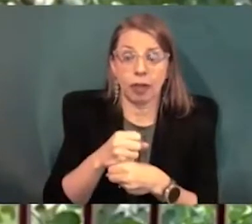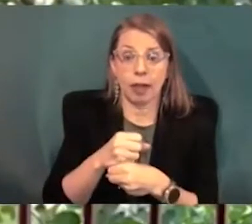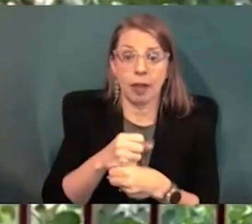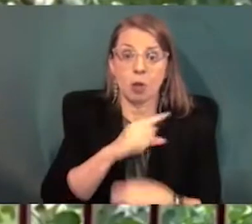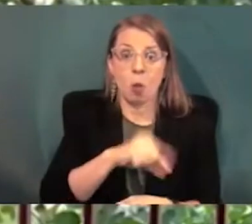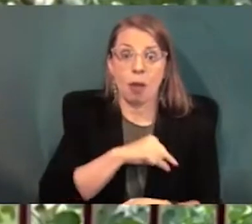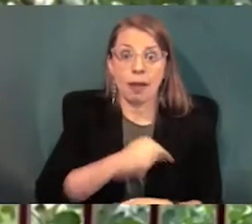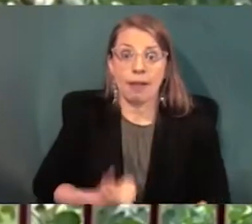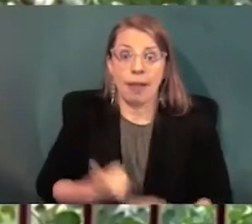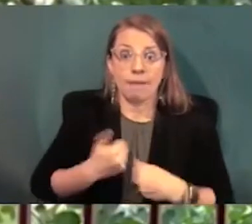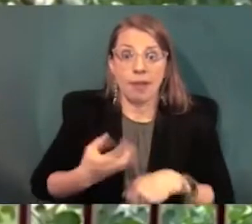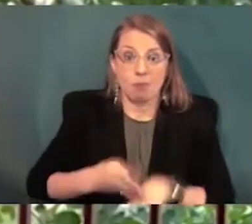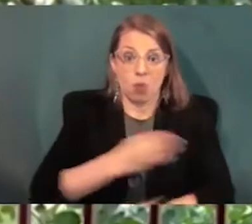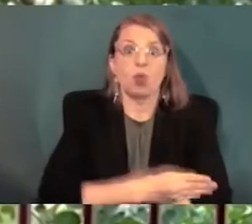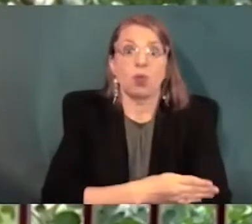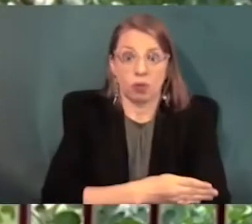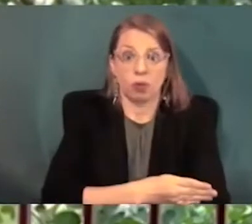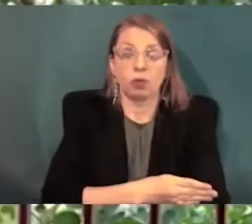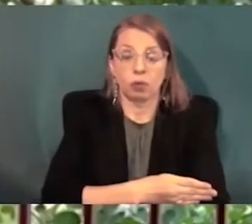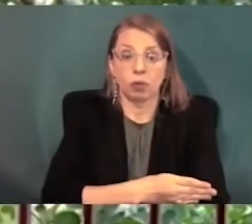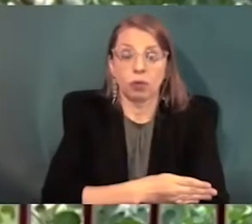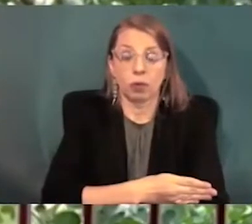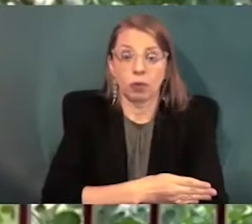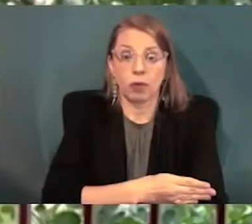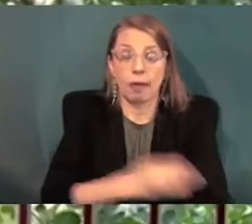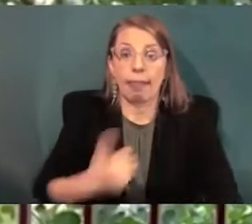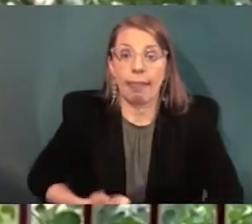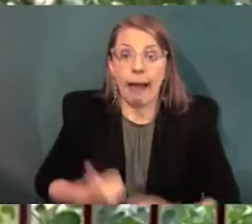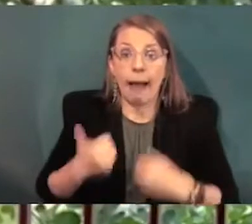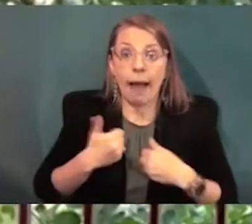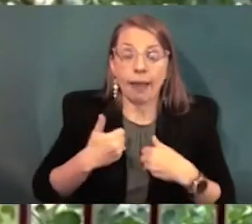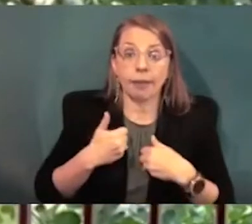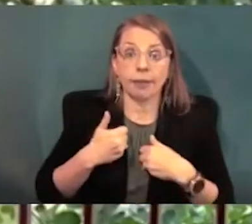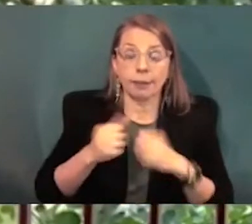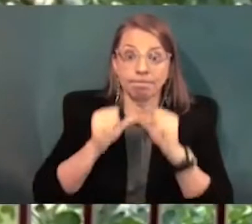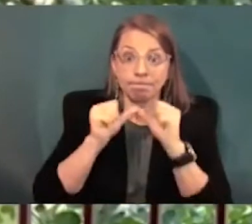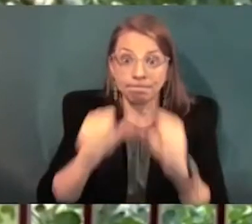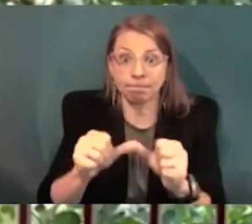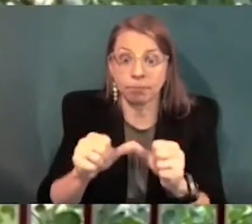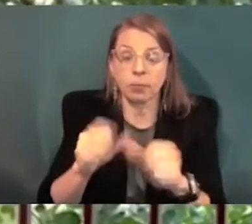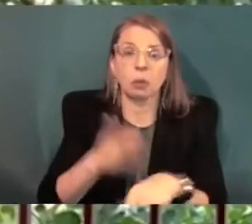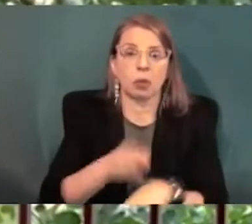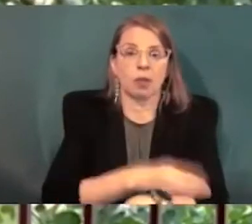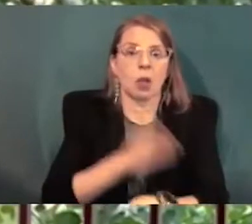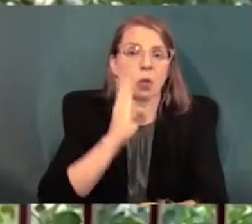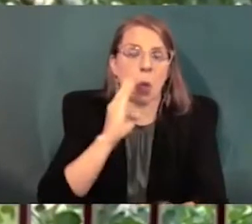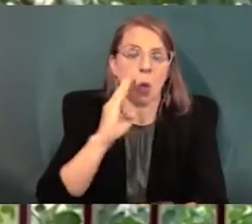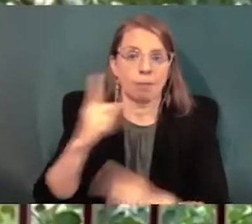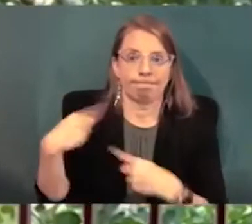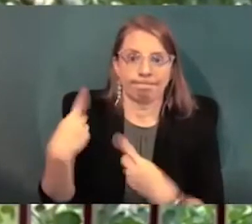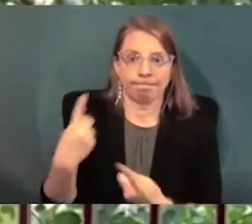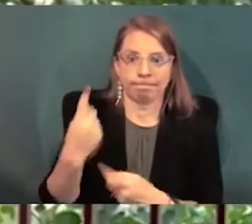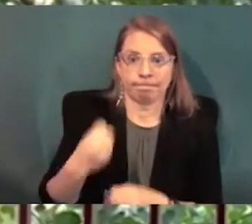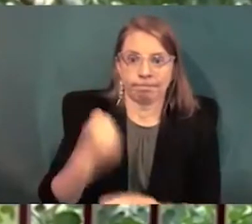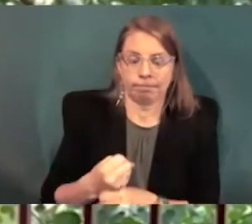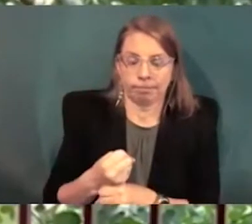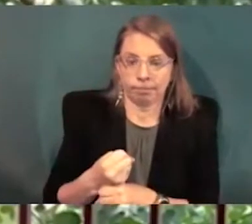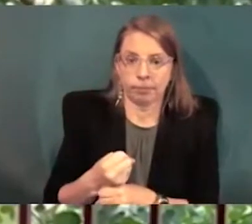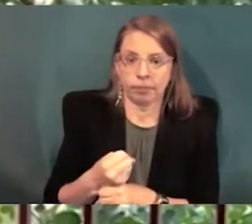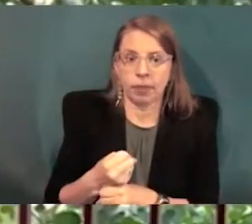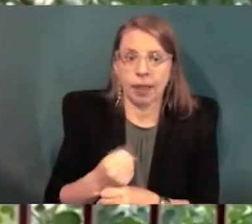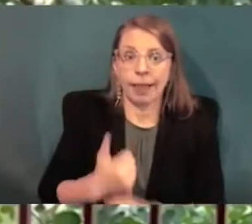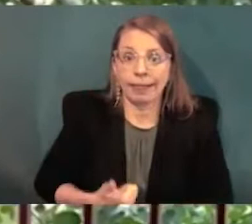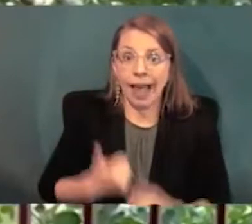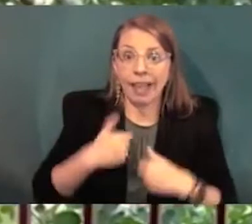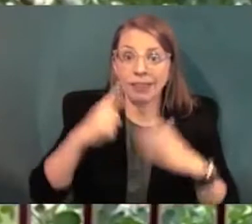improves, the life expectancy improves. We know that during this past year with COVID-19 and the pandemic, the life